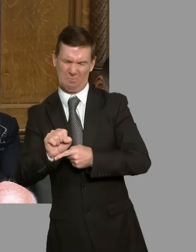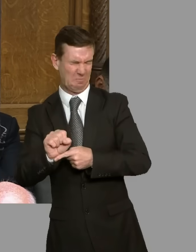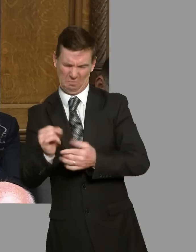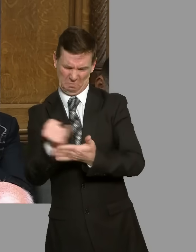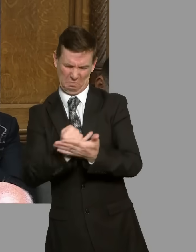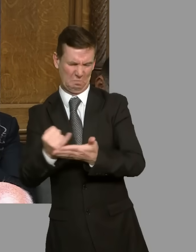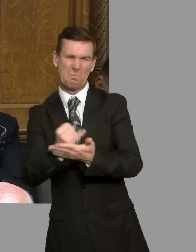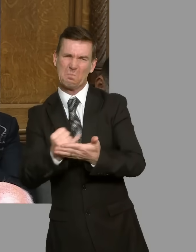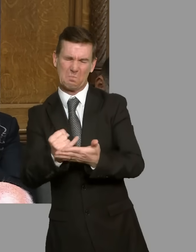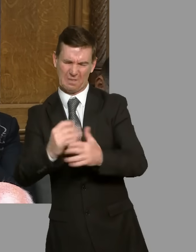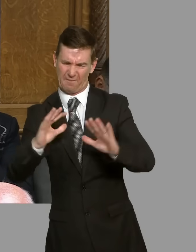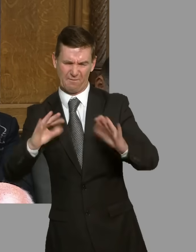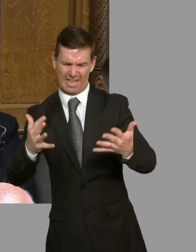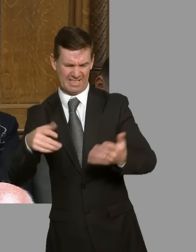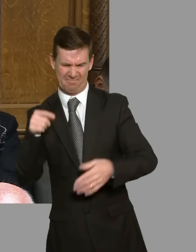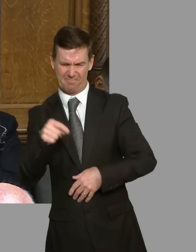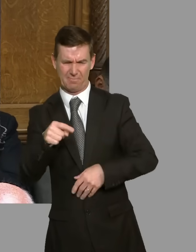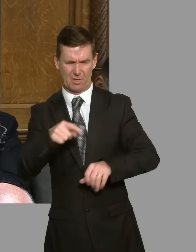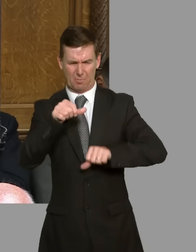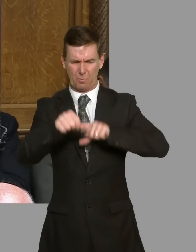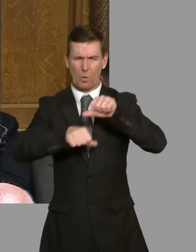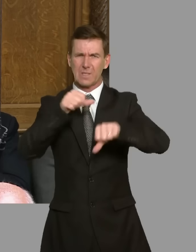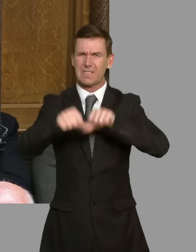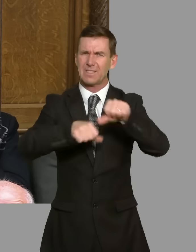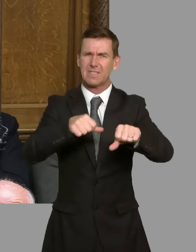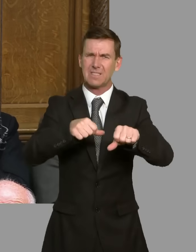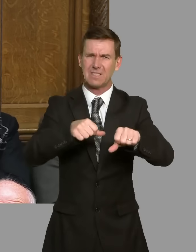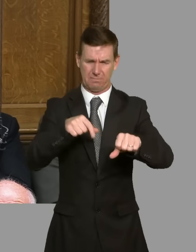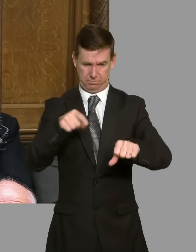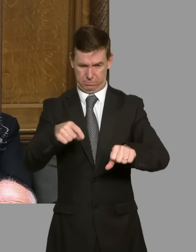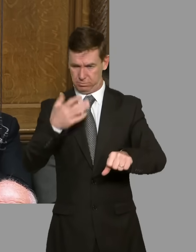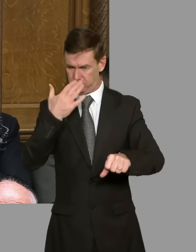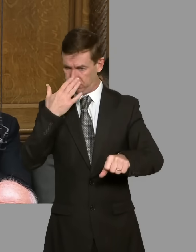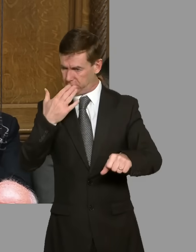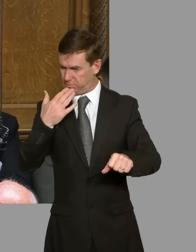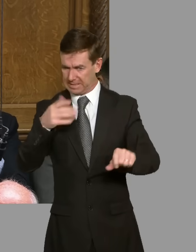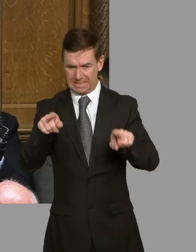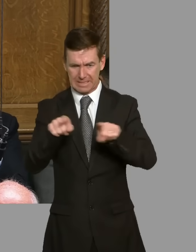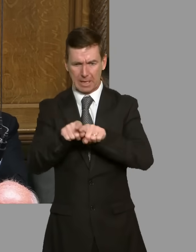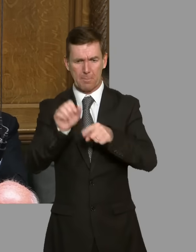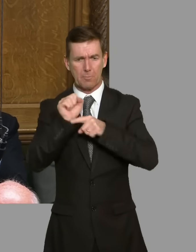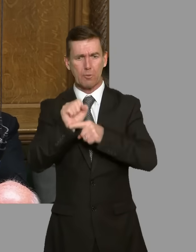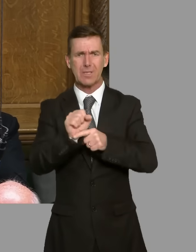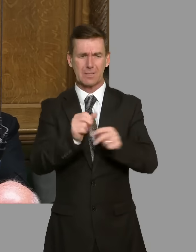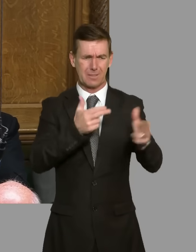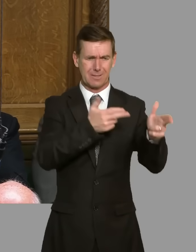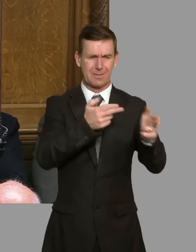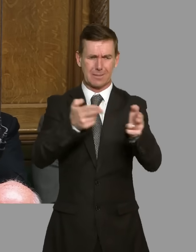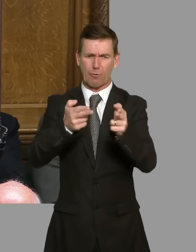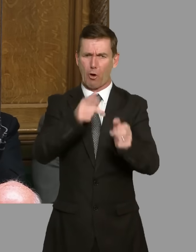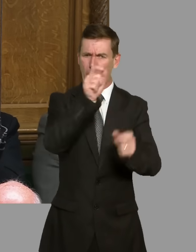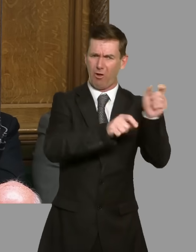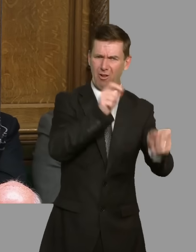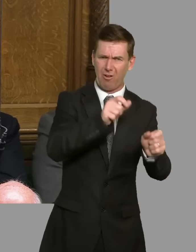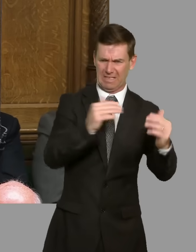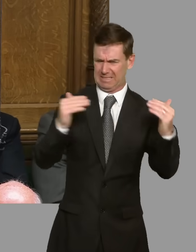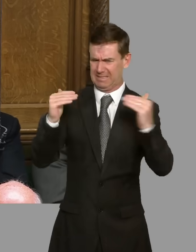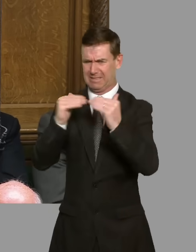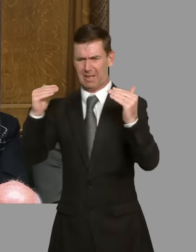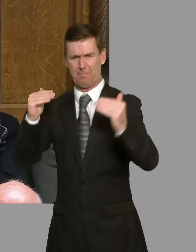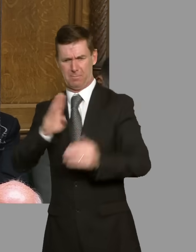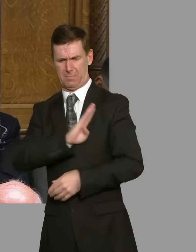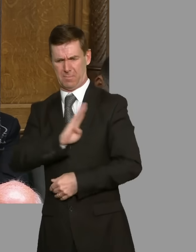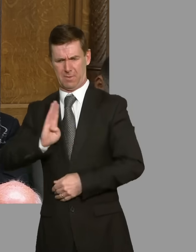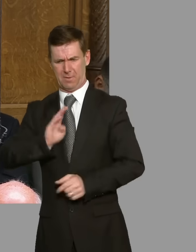to terrorists too. They do. So will the Prime Minister confirm that what we have heard is true, that the Ministry